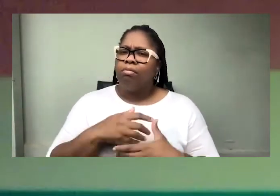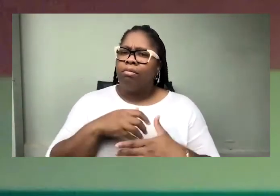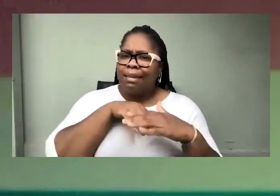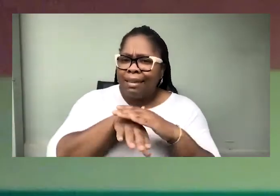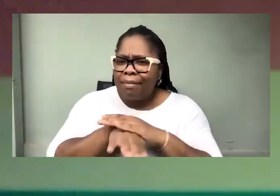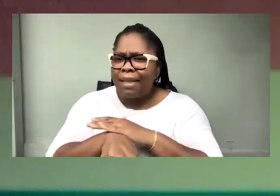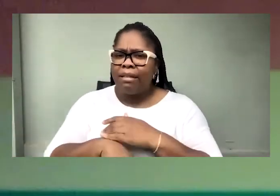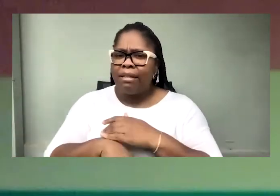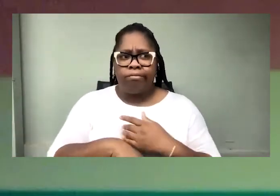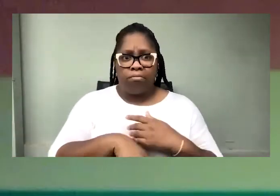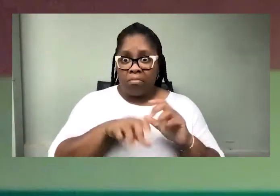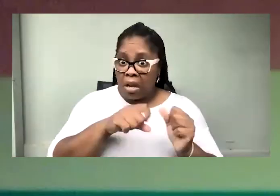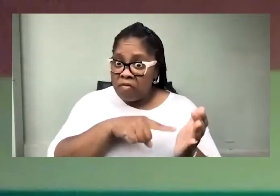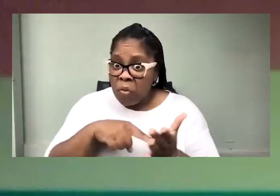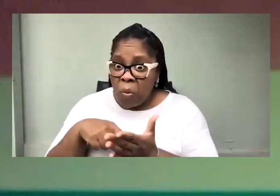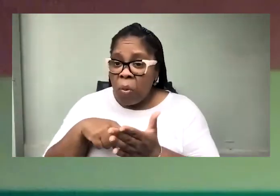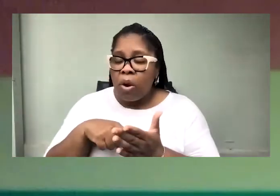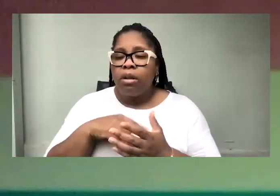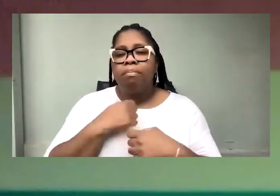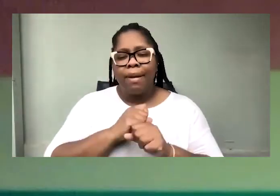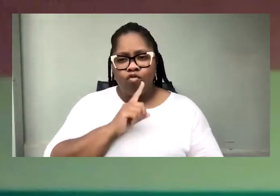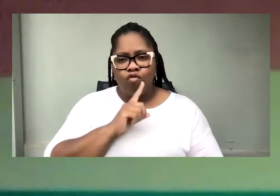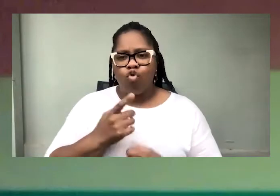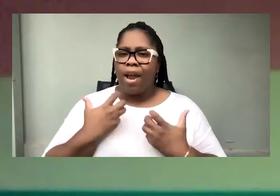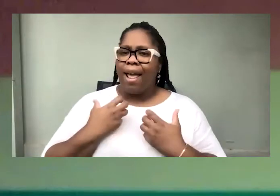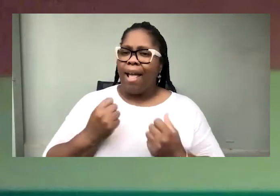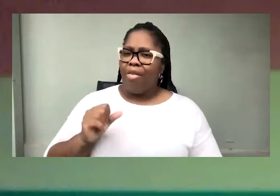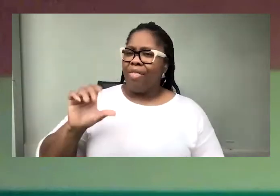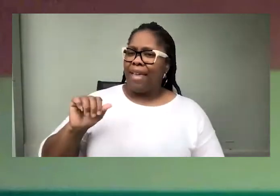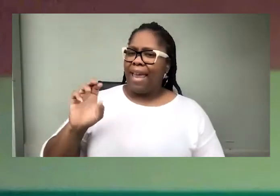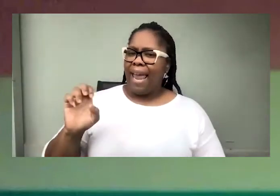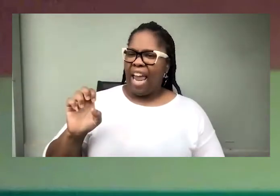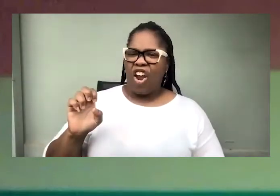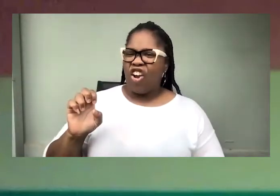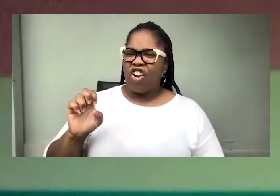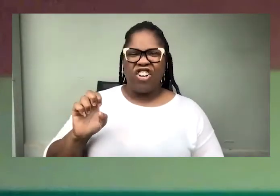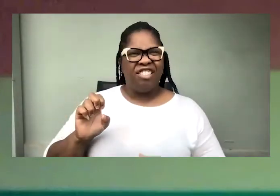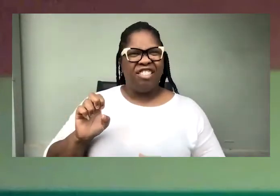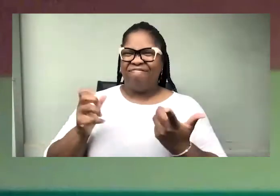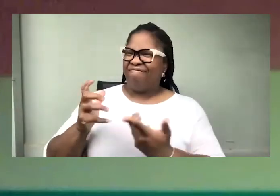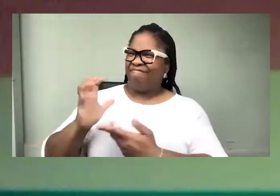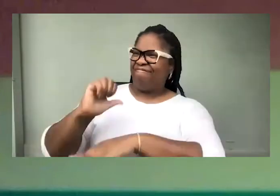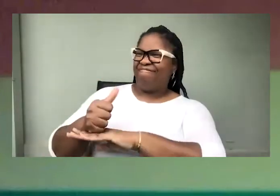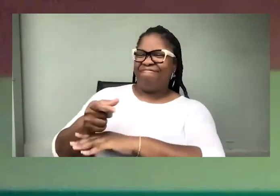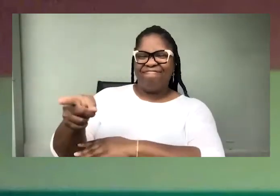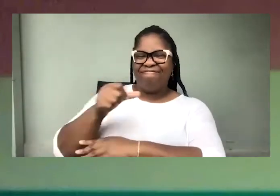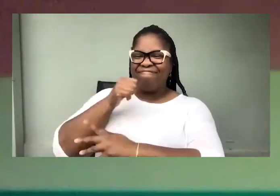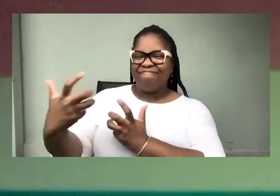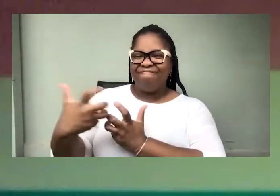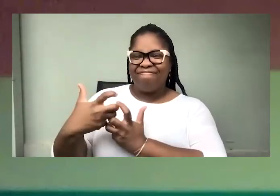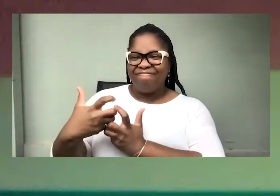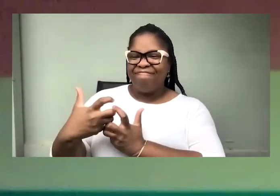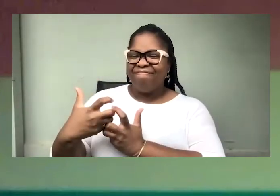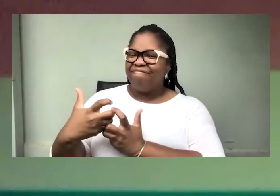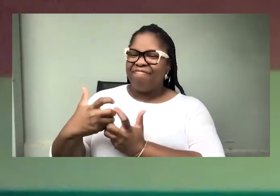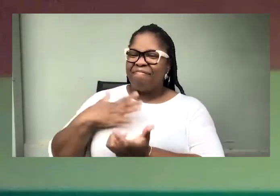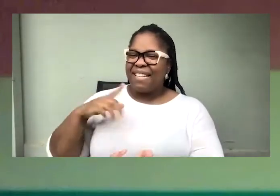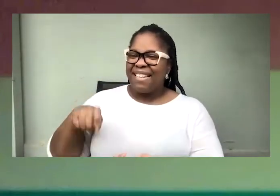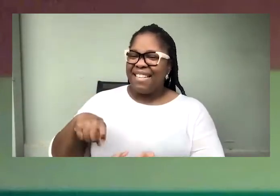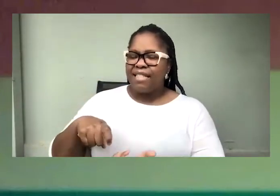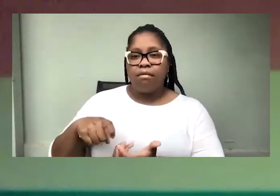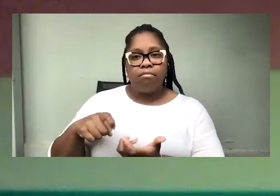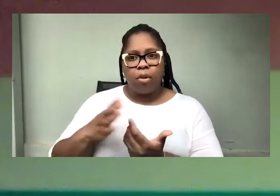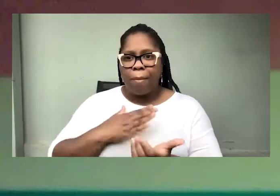affordability, making sure that the health care is reimagined, so no matter what you go in with, what is your issue, if